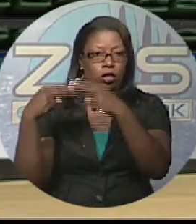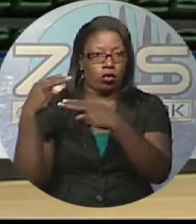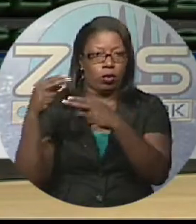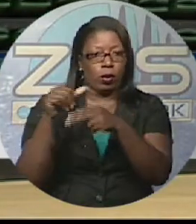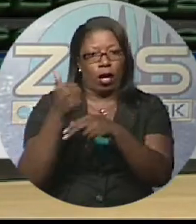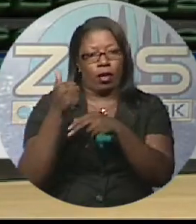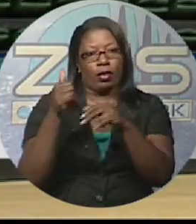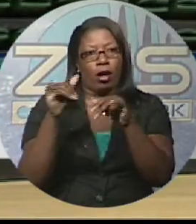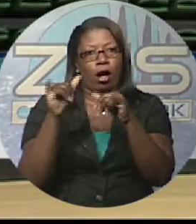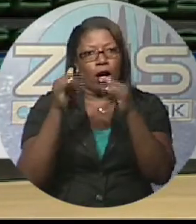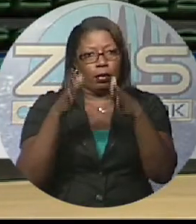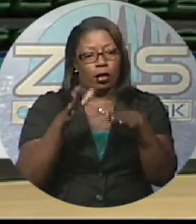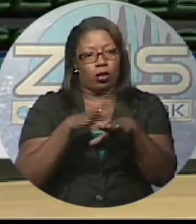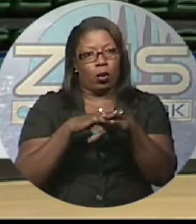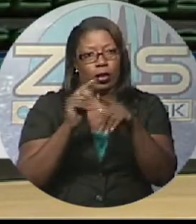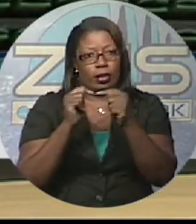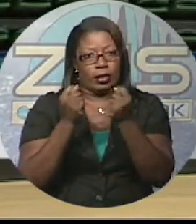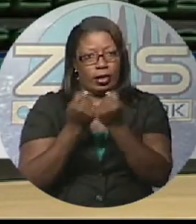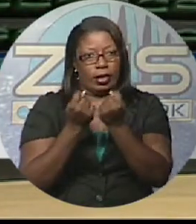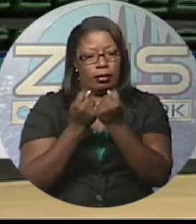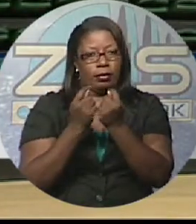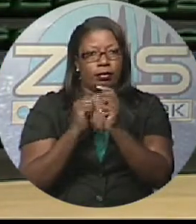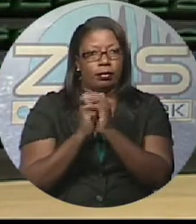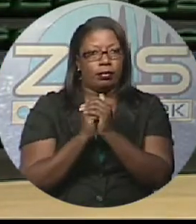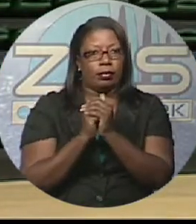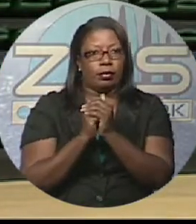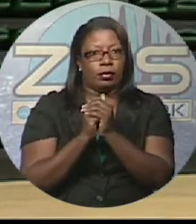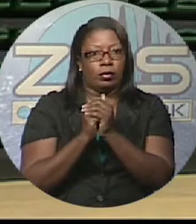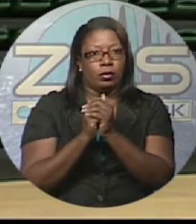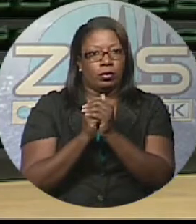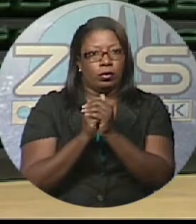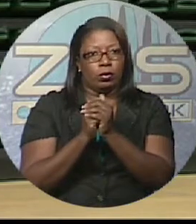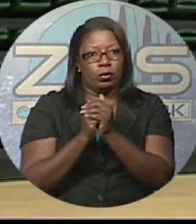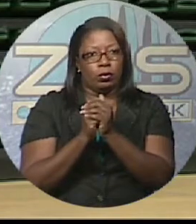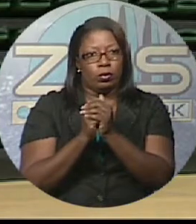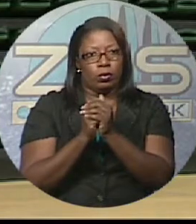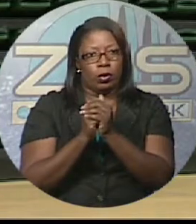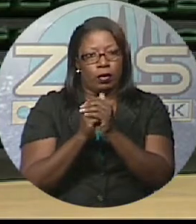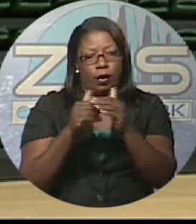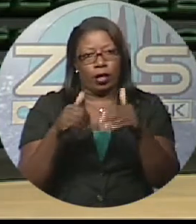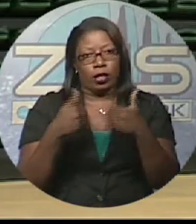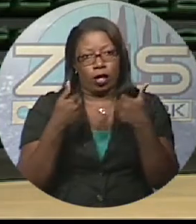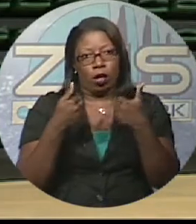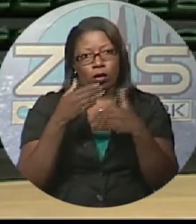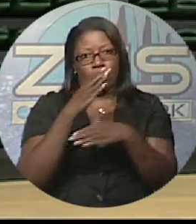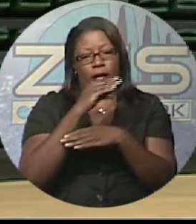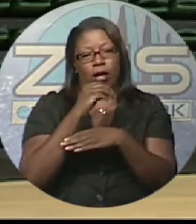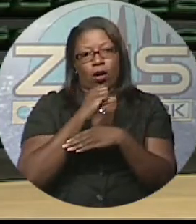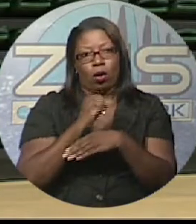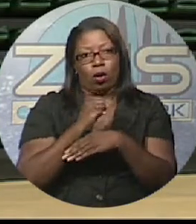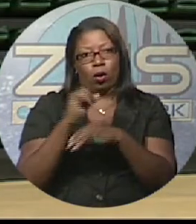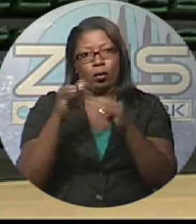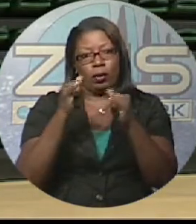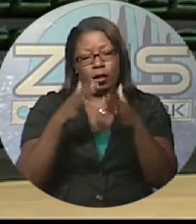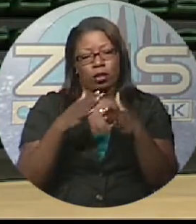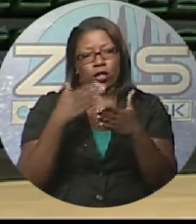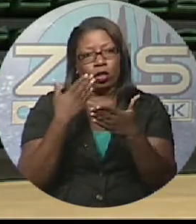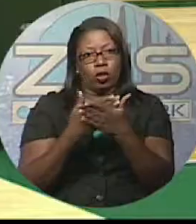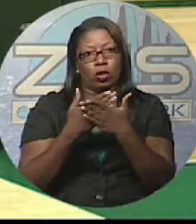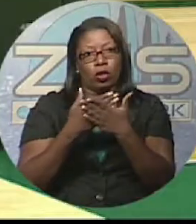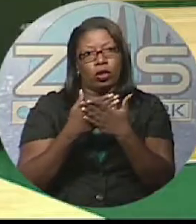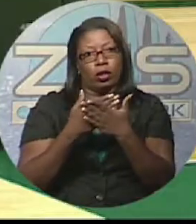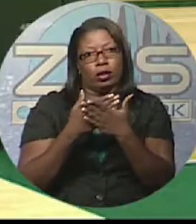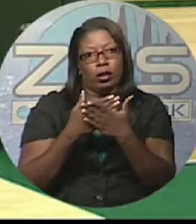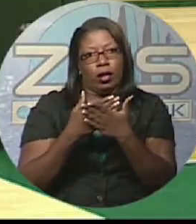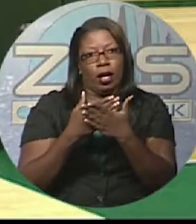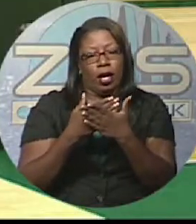team. In terms of us being together this year, we got all our younger talent mixed with some of our veterans. I think it's a good mix of guys.